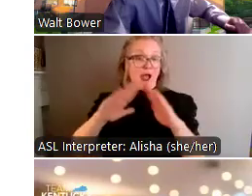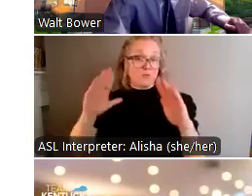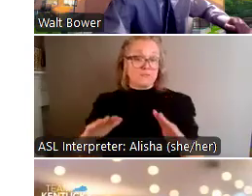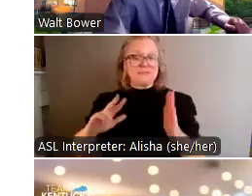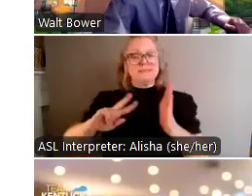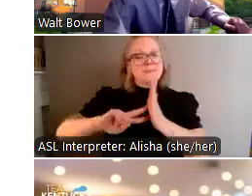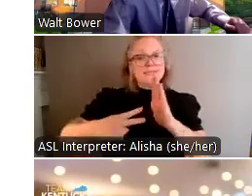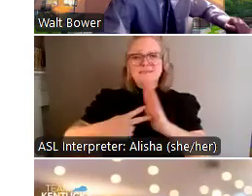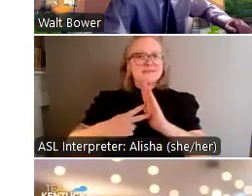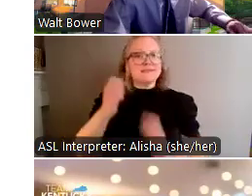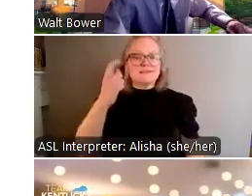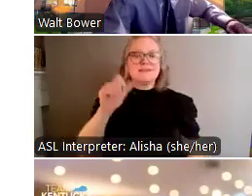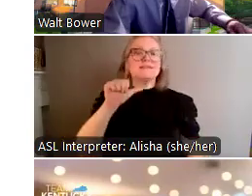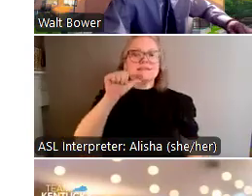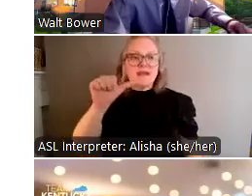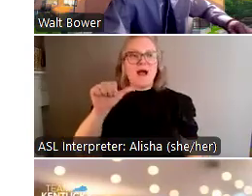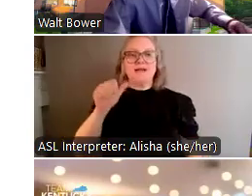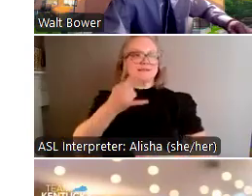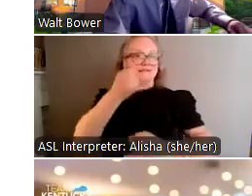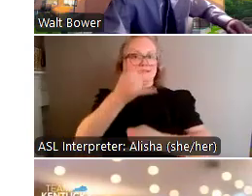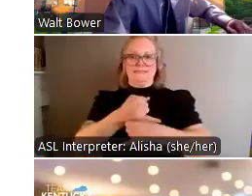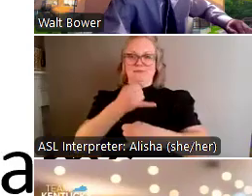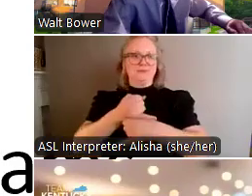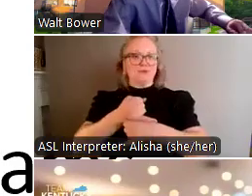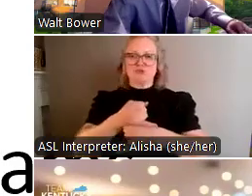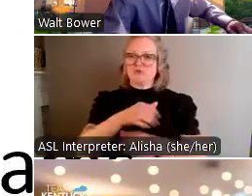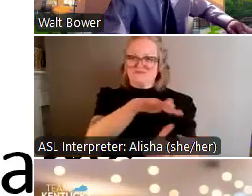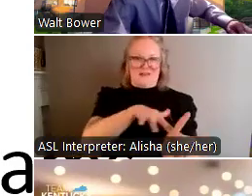is not in an institutional setting.